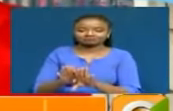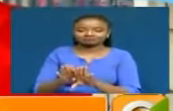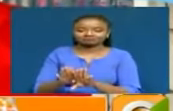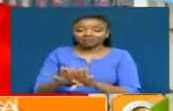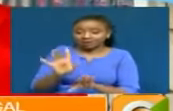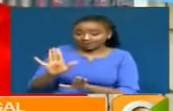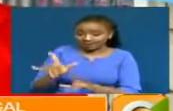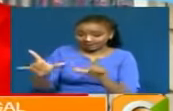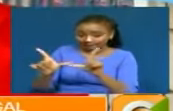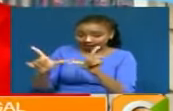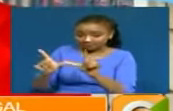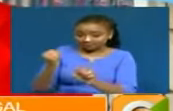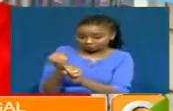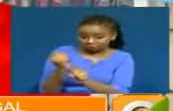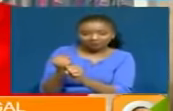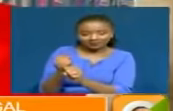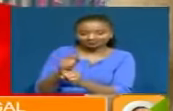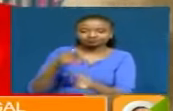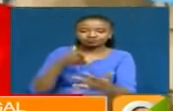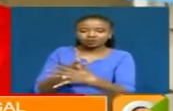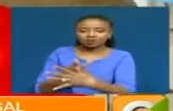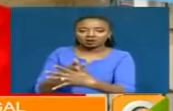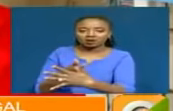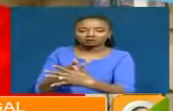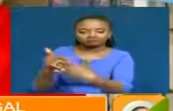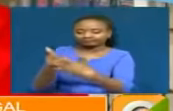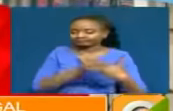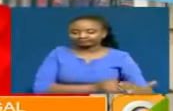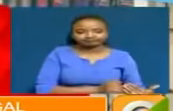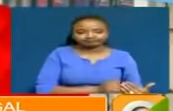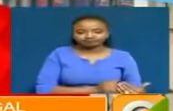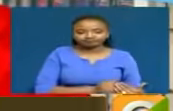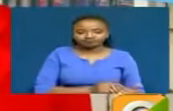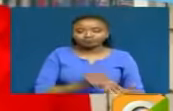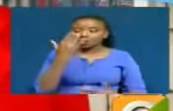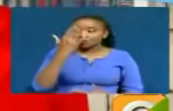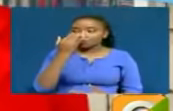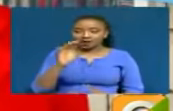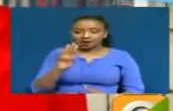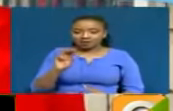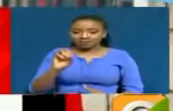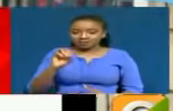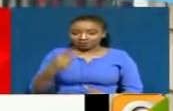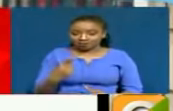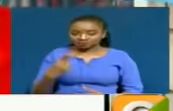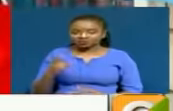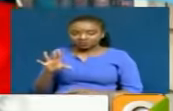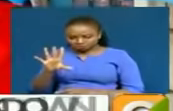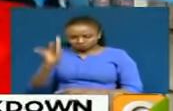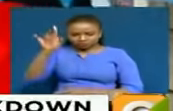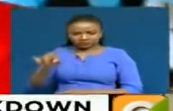and revoking the operating license, and this is because the Ministry of Health designated the